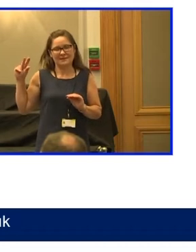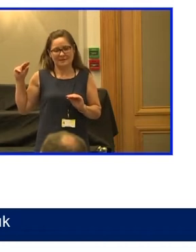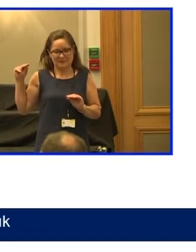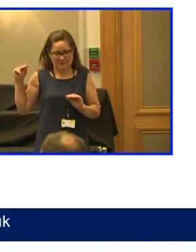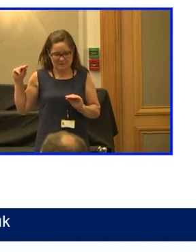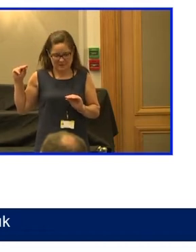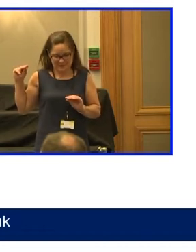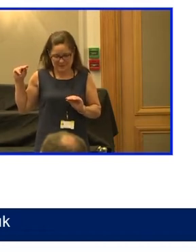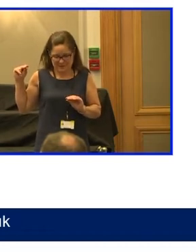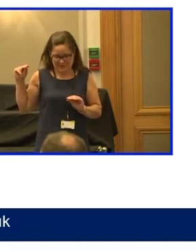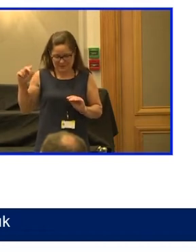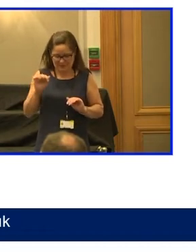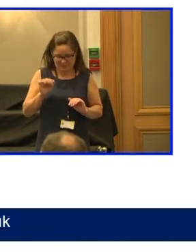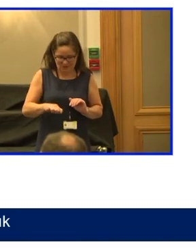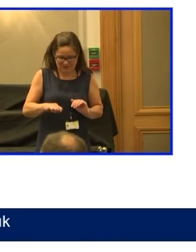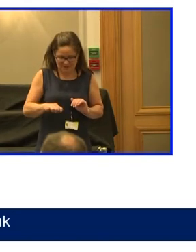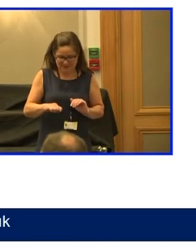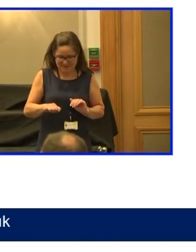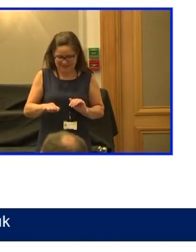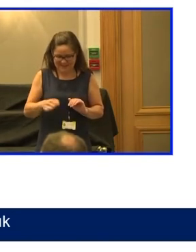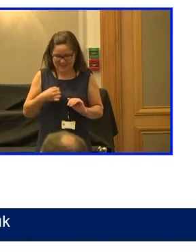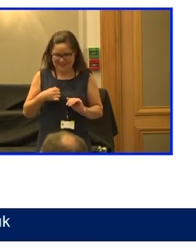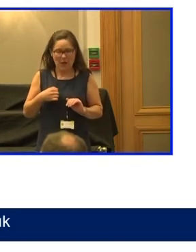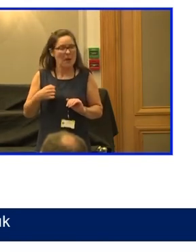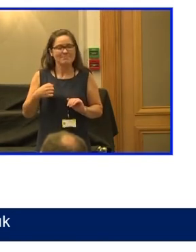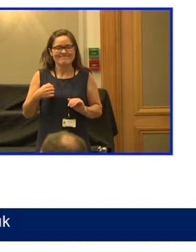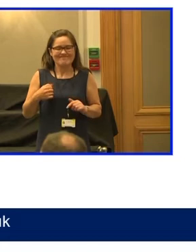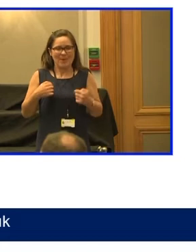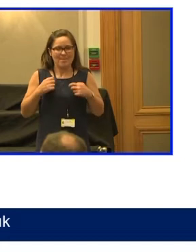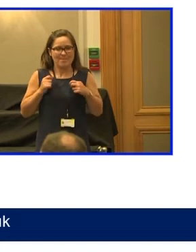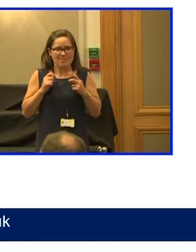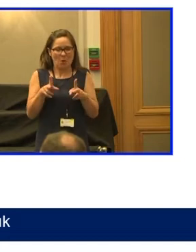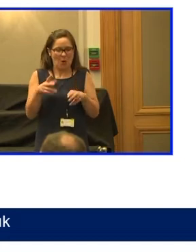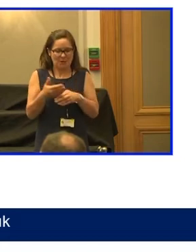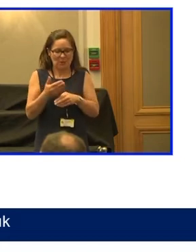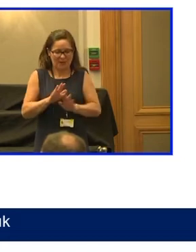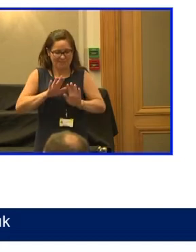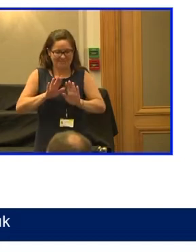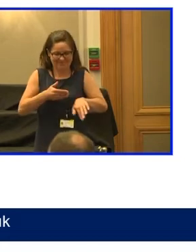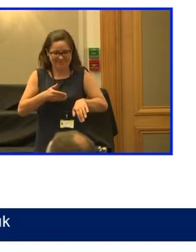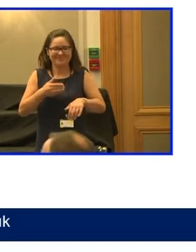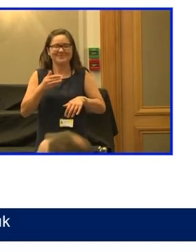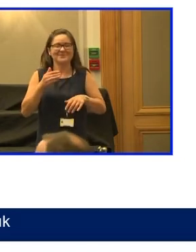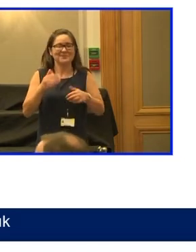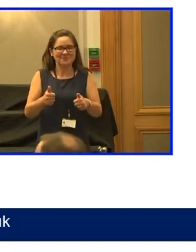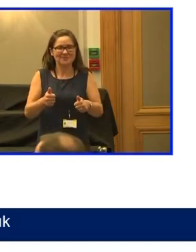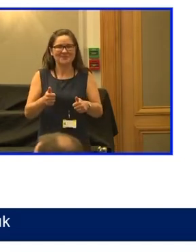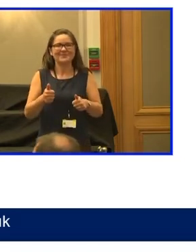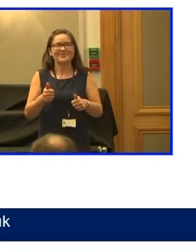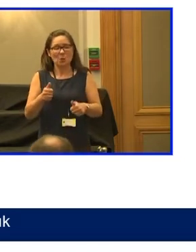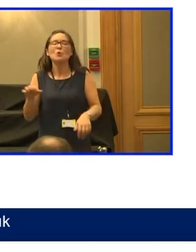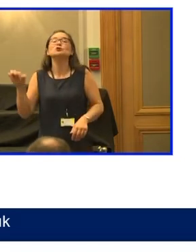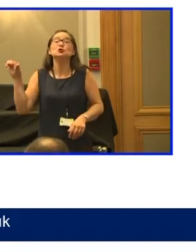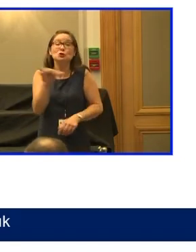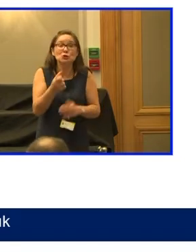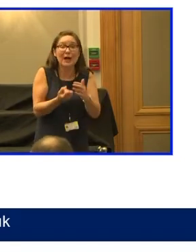selected. Right, I'm gonna, apparently my settings system doesn't want open Word. Right, lovely, thanks Word. Okay, so in essence, what should have